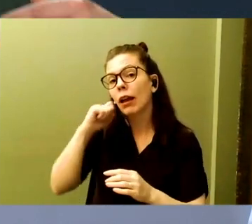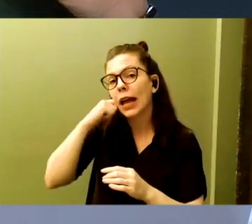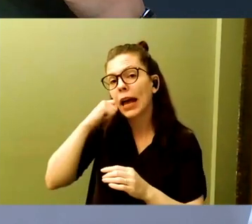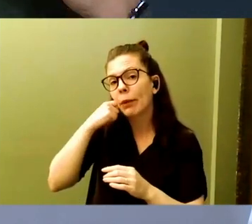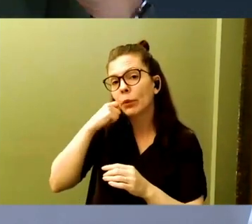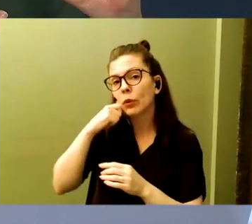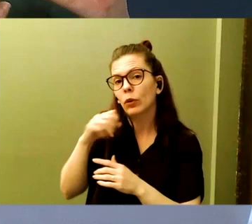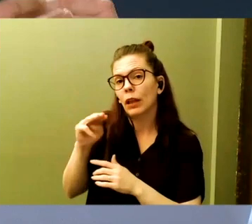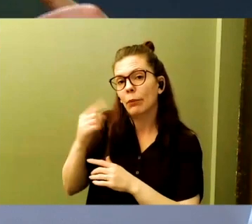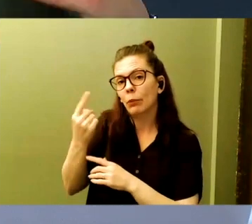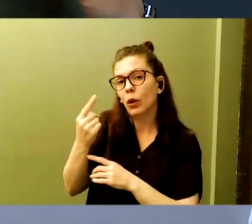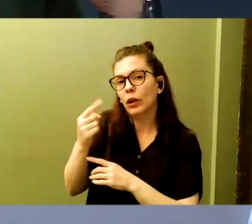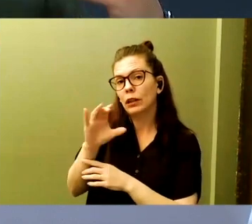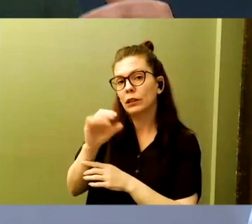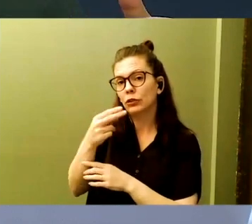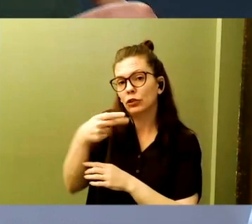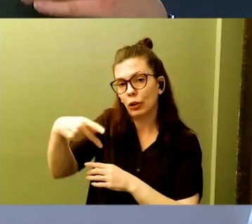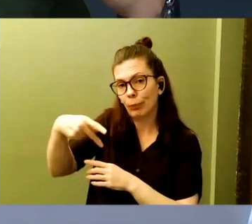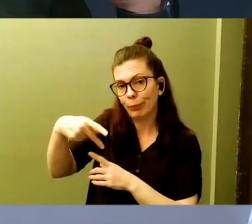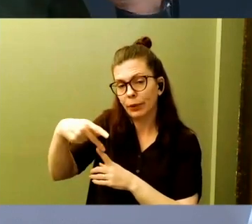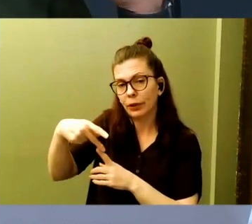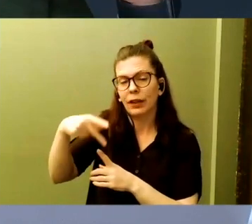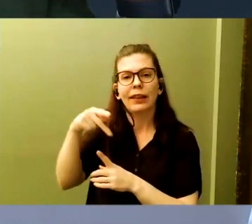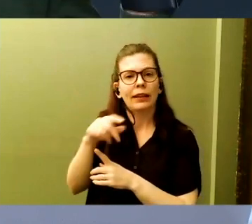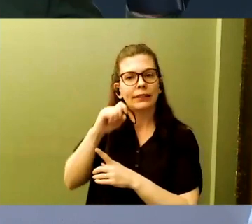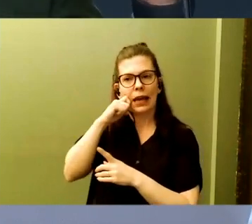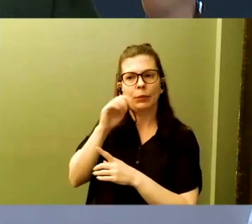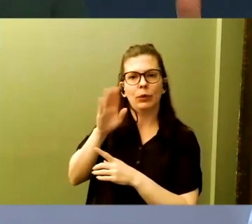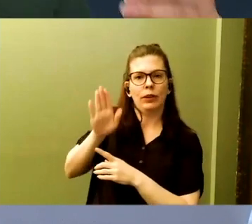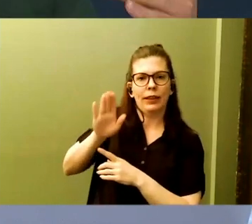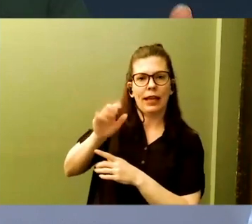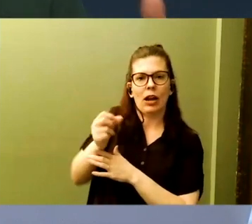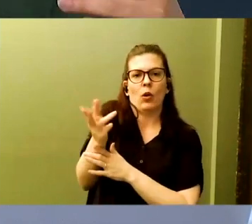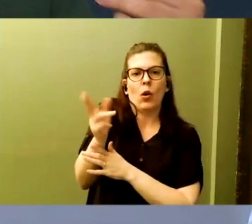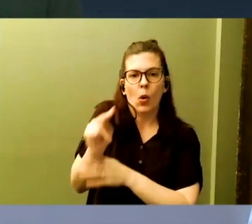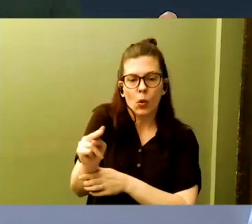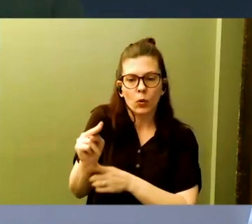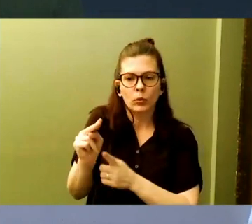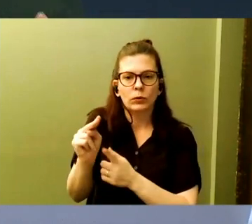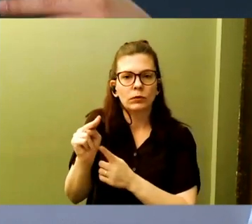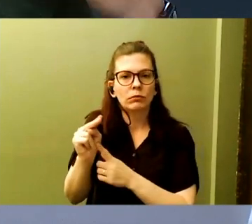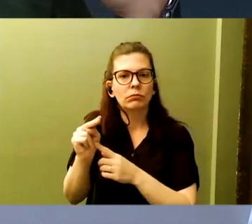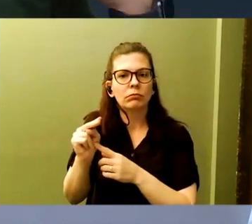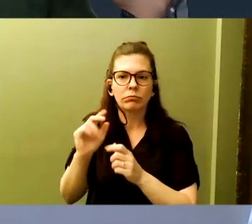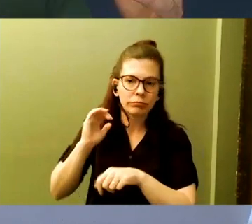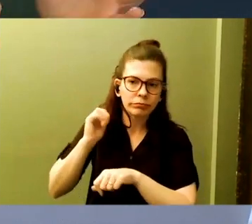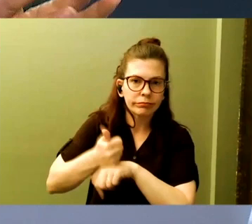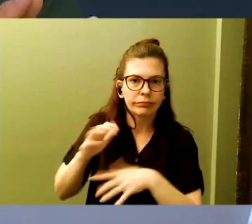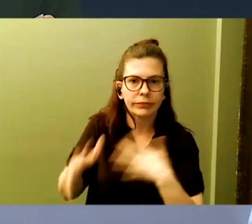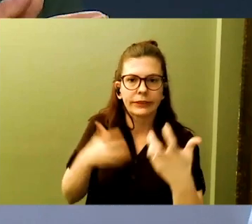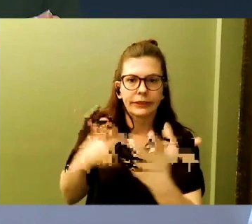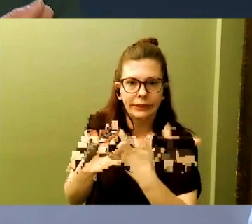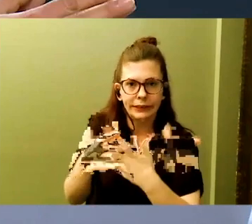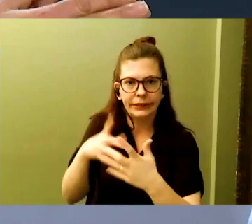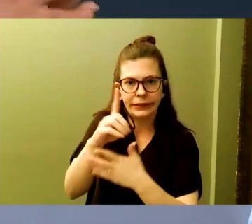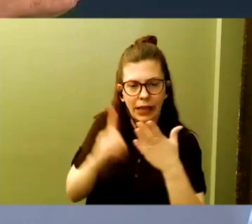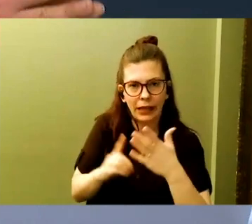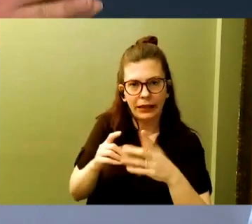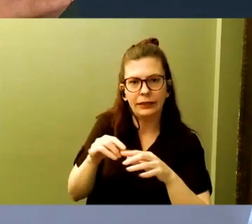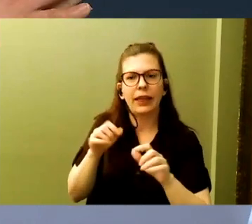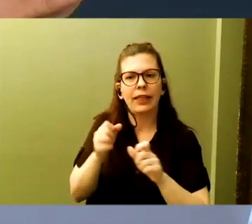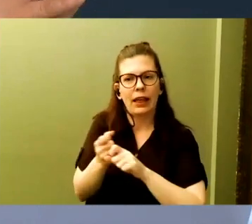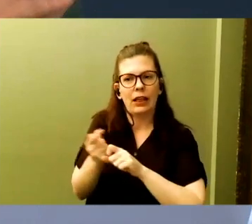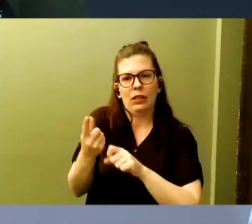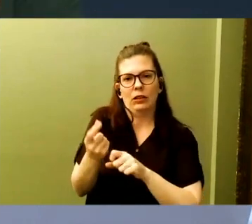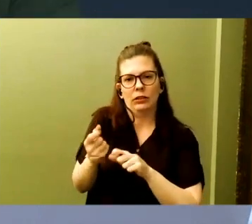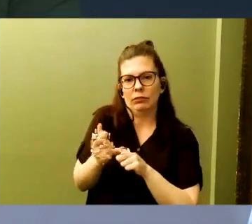chip. This is Apple's own custom designed silicon that they launched last year, and with that